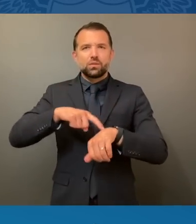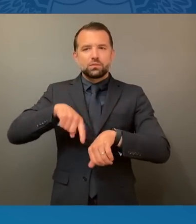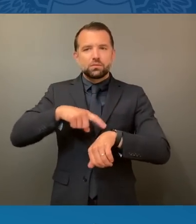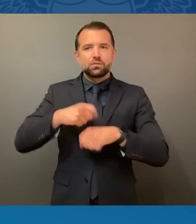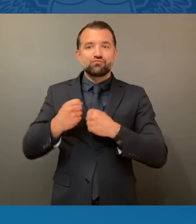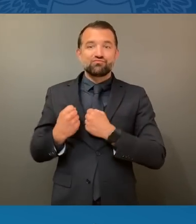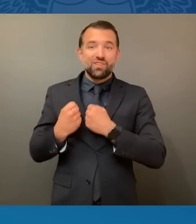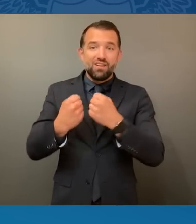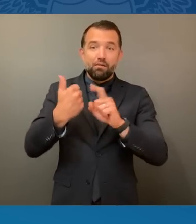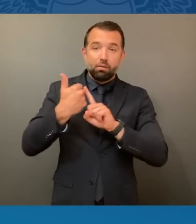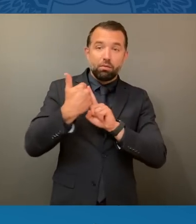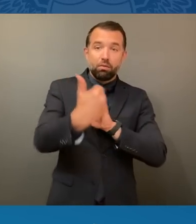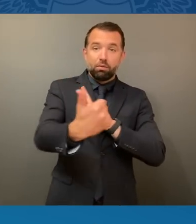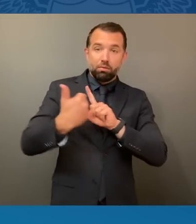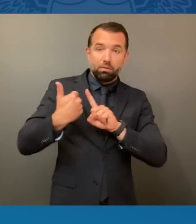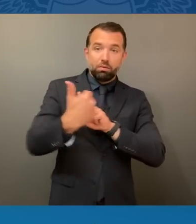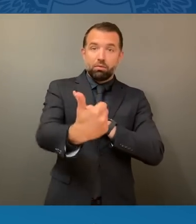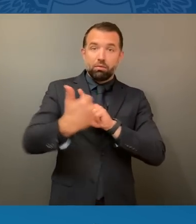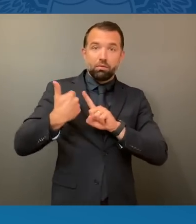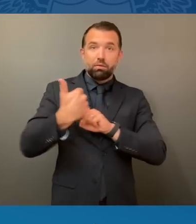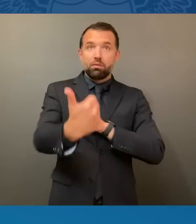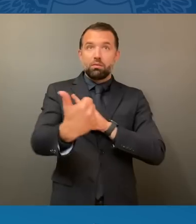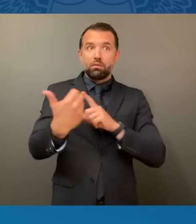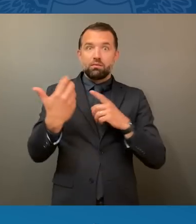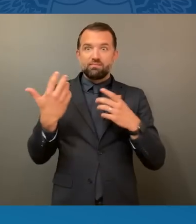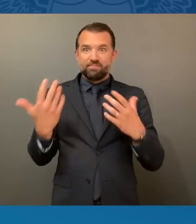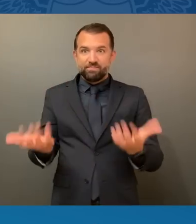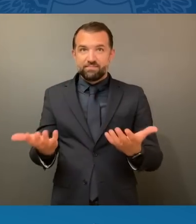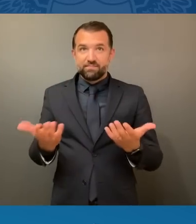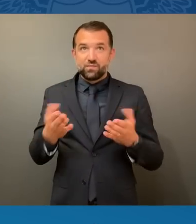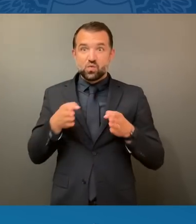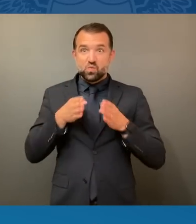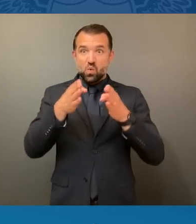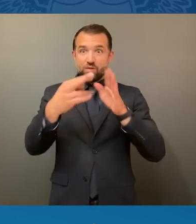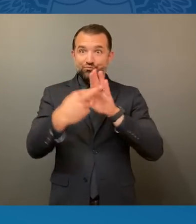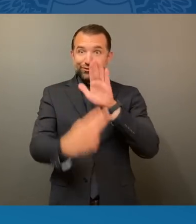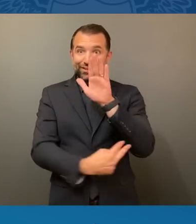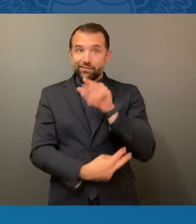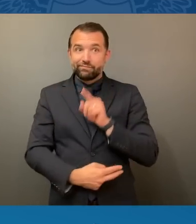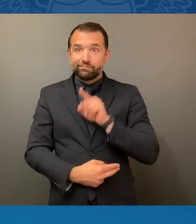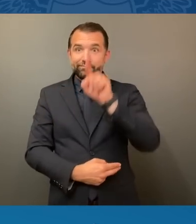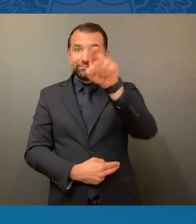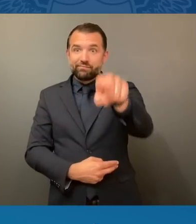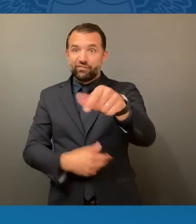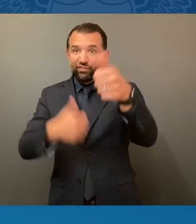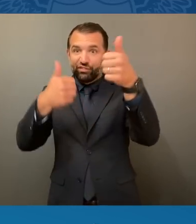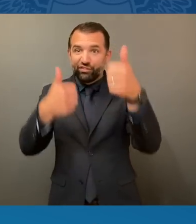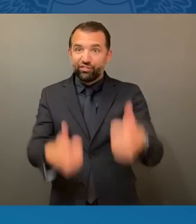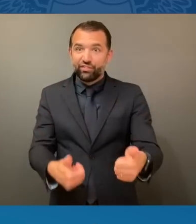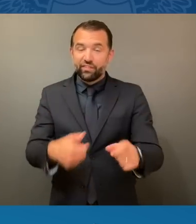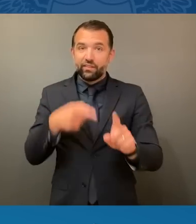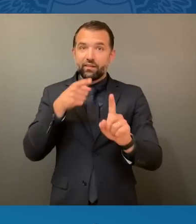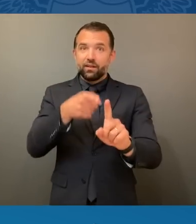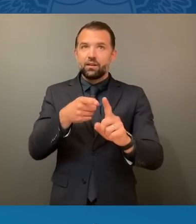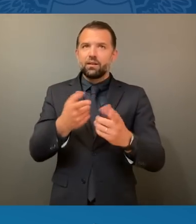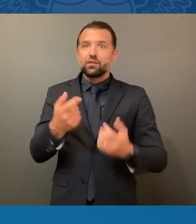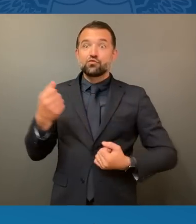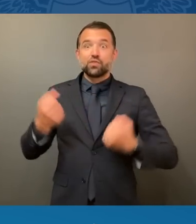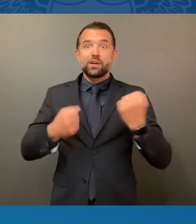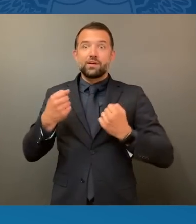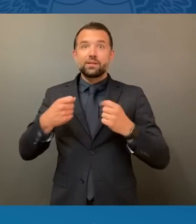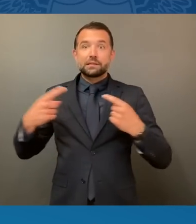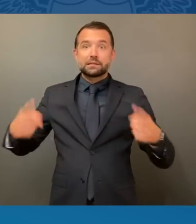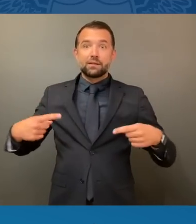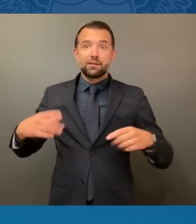that are falling apart, you are getting flat tires, which your car insurance does not pay for. And